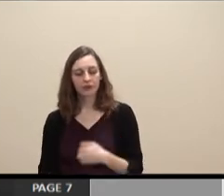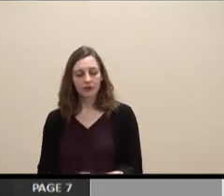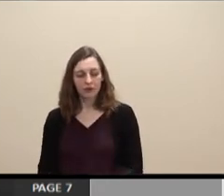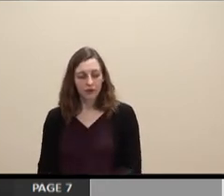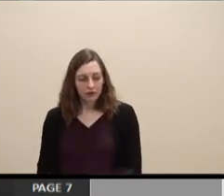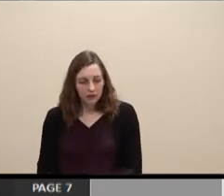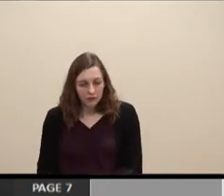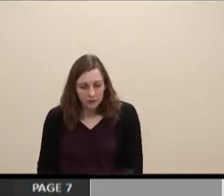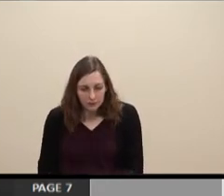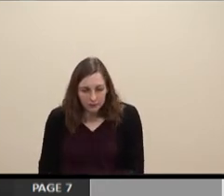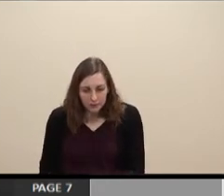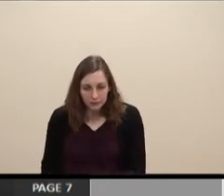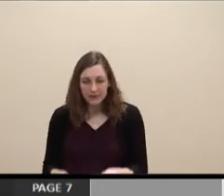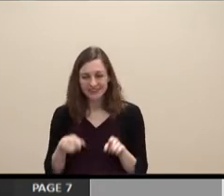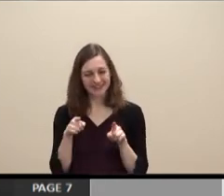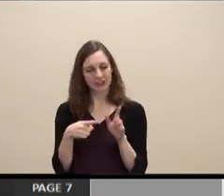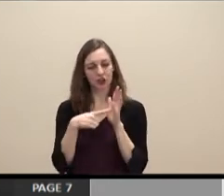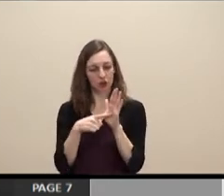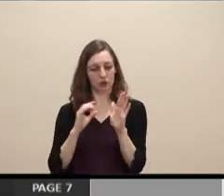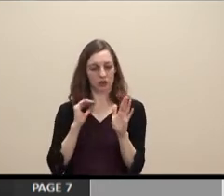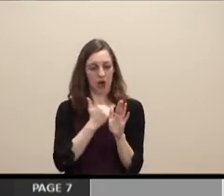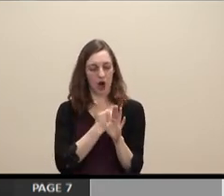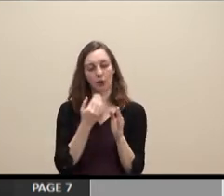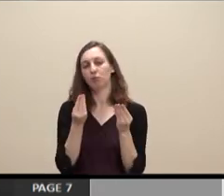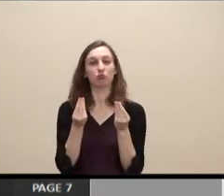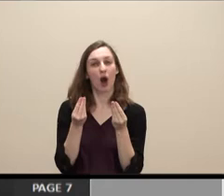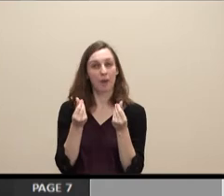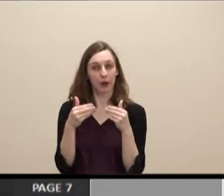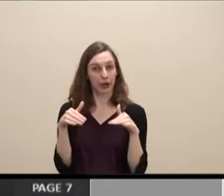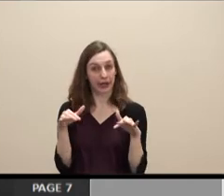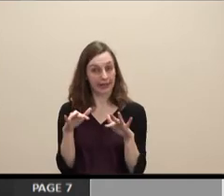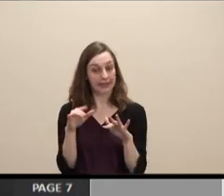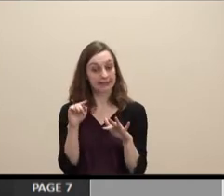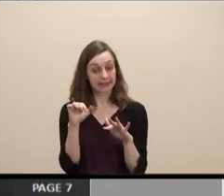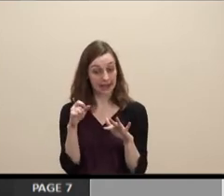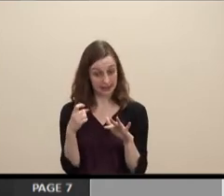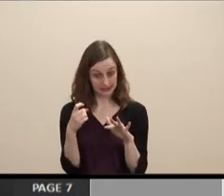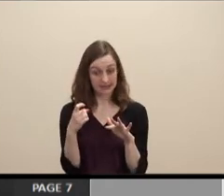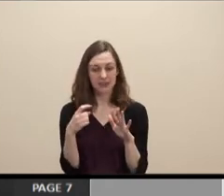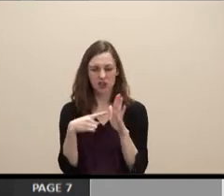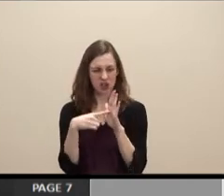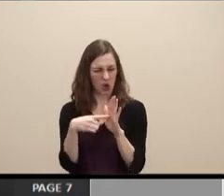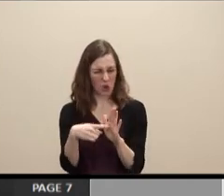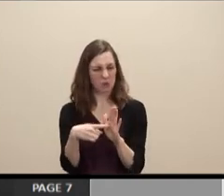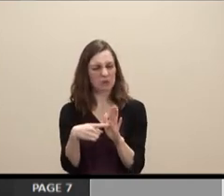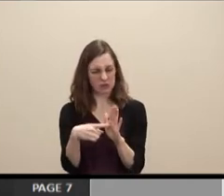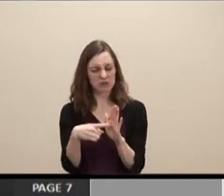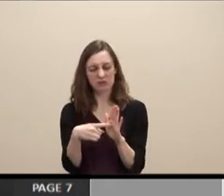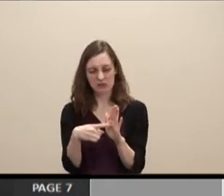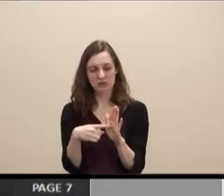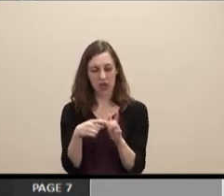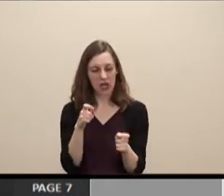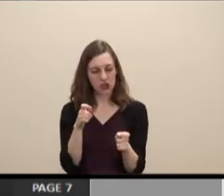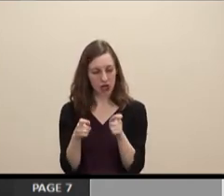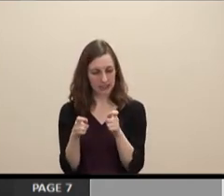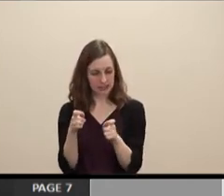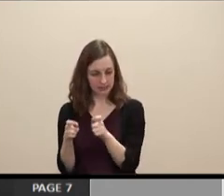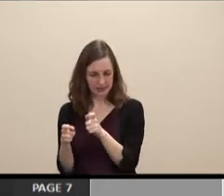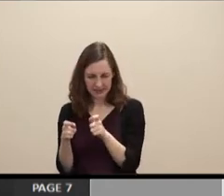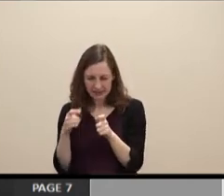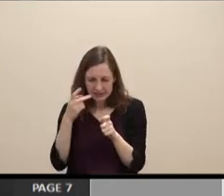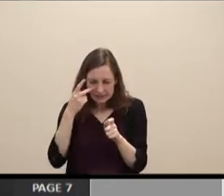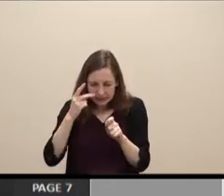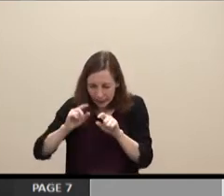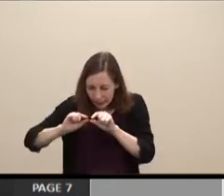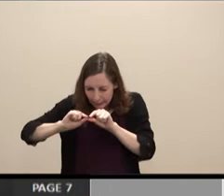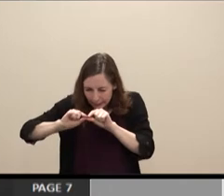So this looks at our property taxes. As I said, it shows you those adjustments at the very bottom of those bars, on the last